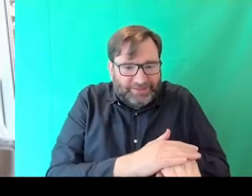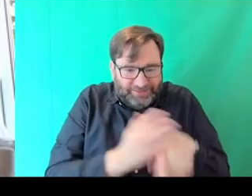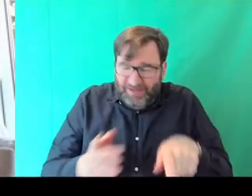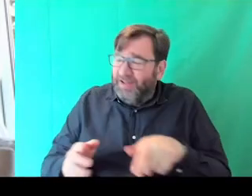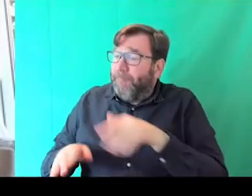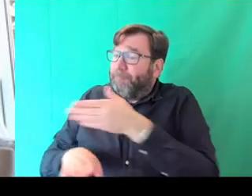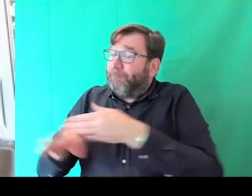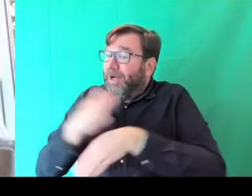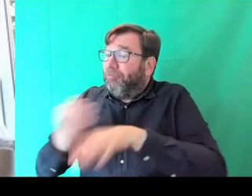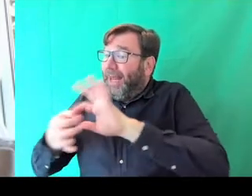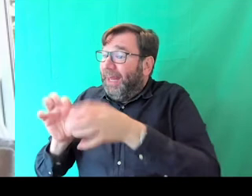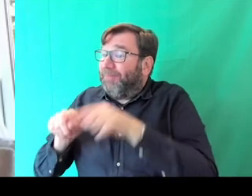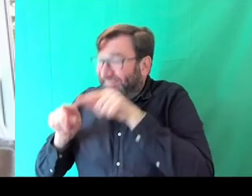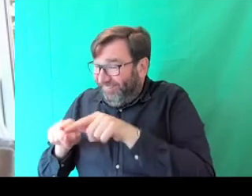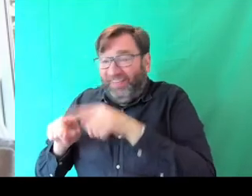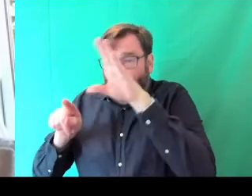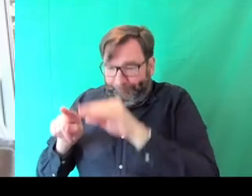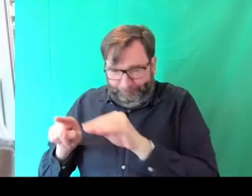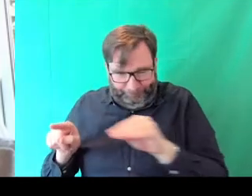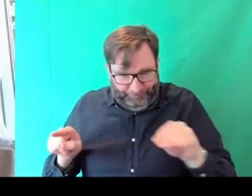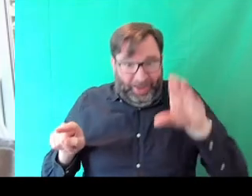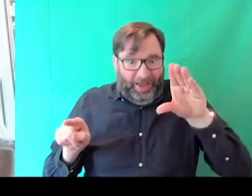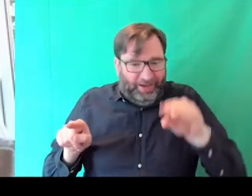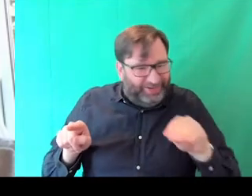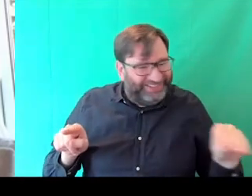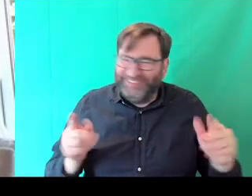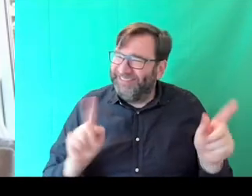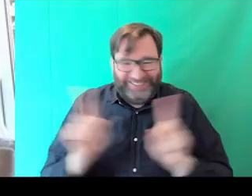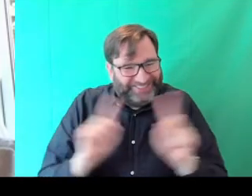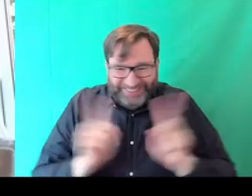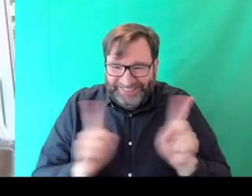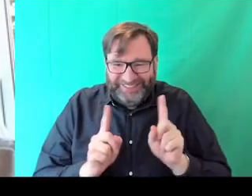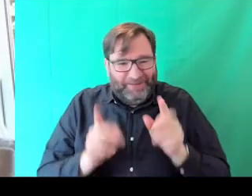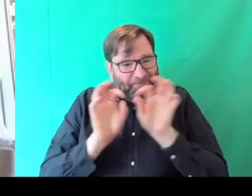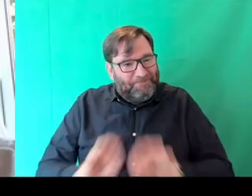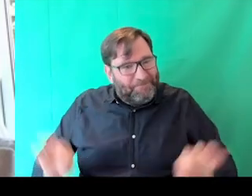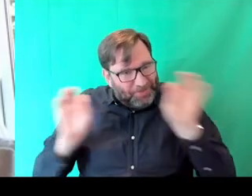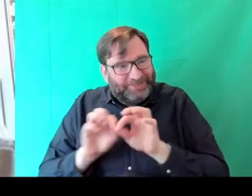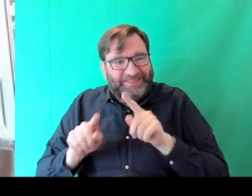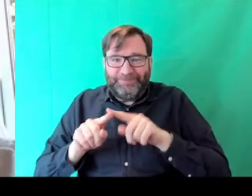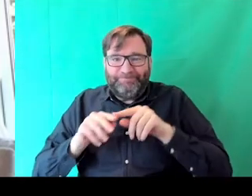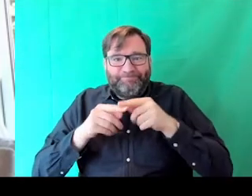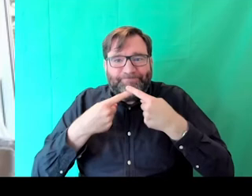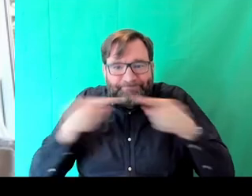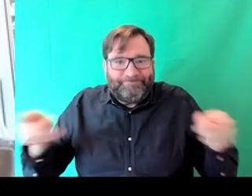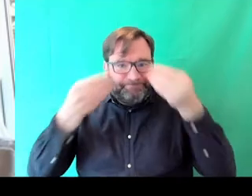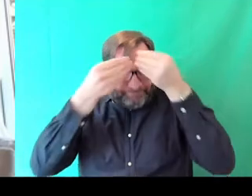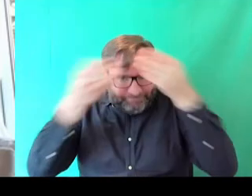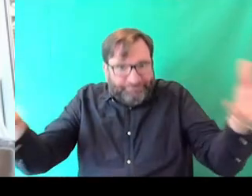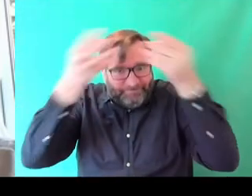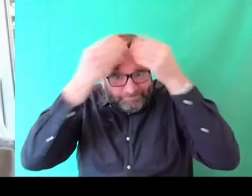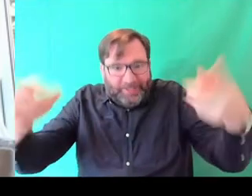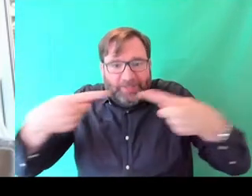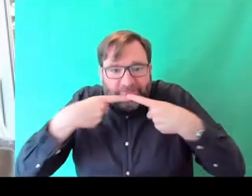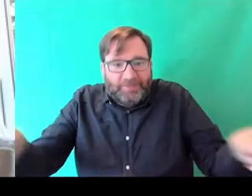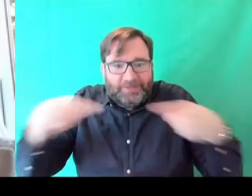to continually put this at the top of the agenda things that people are thinking about, that businesses are thinking about, but also the